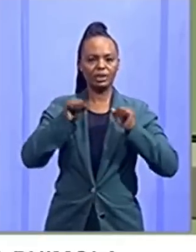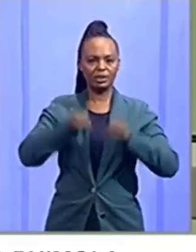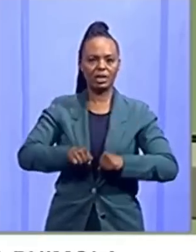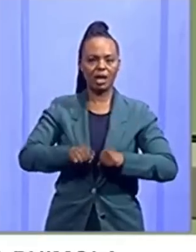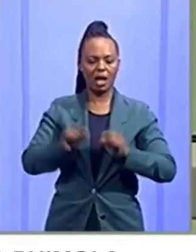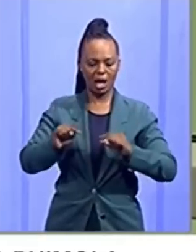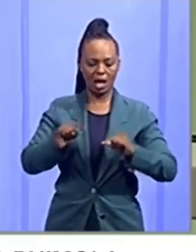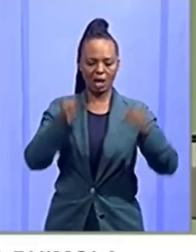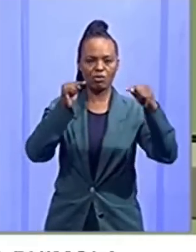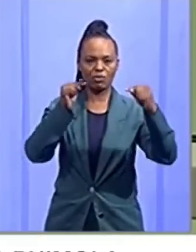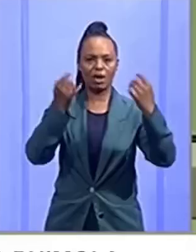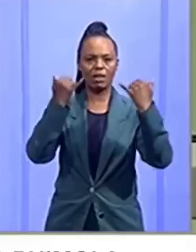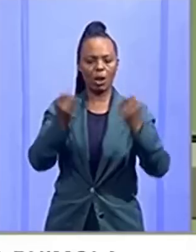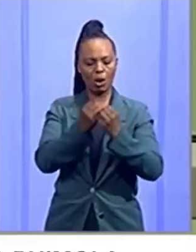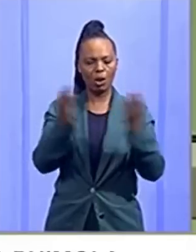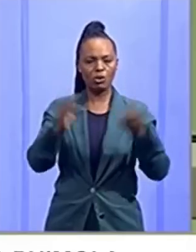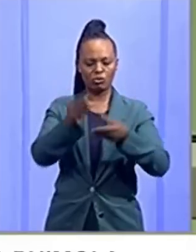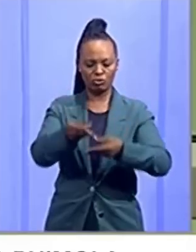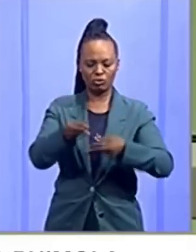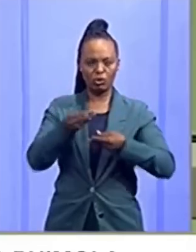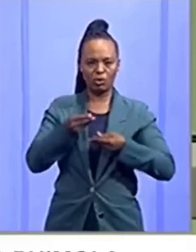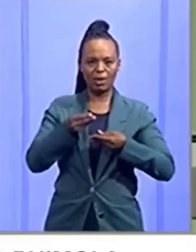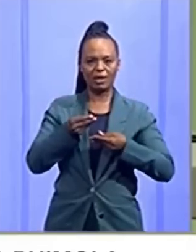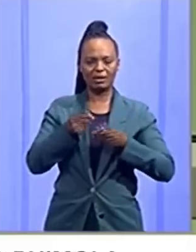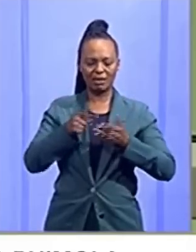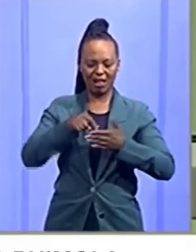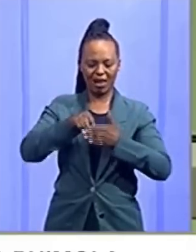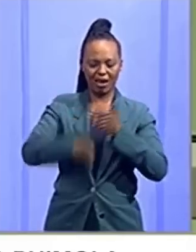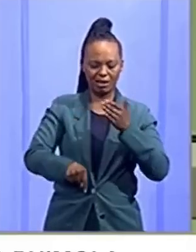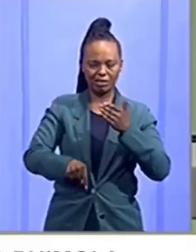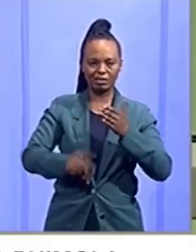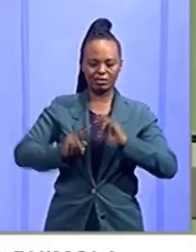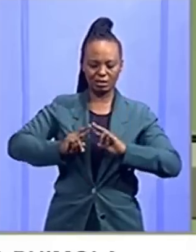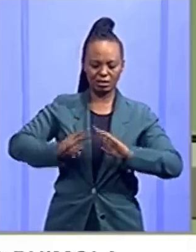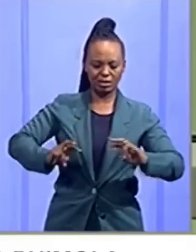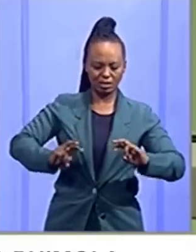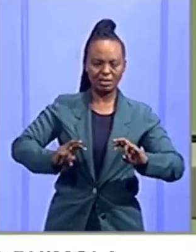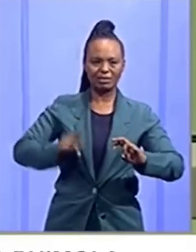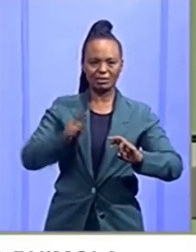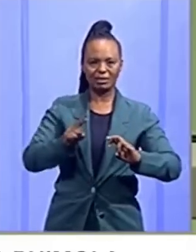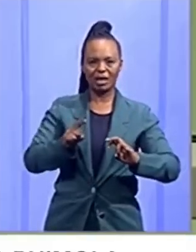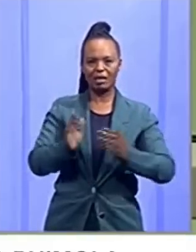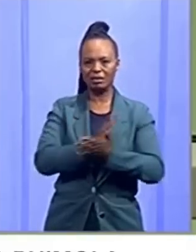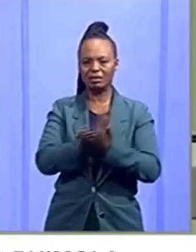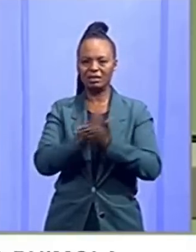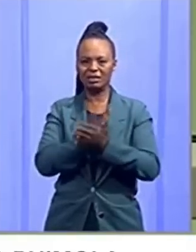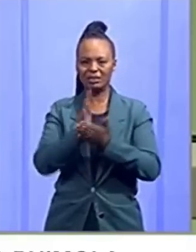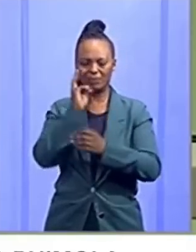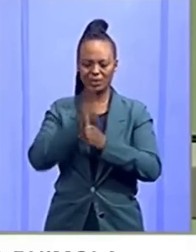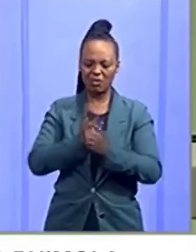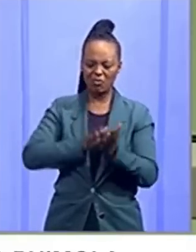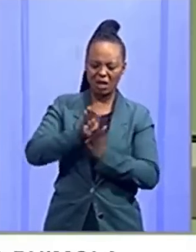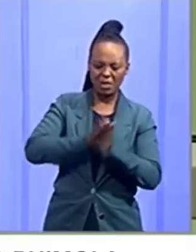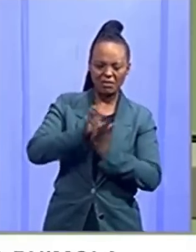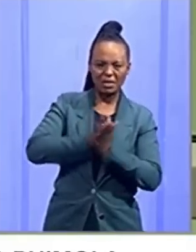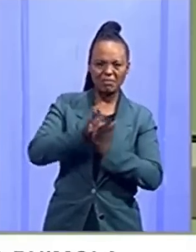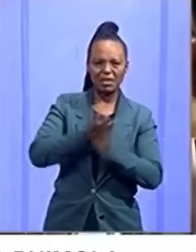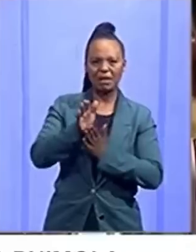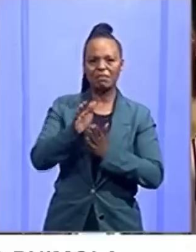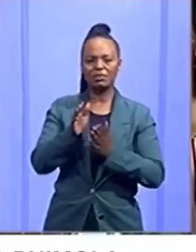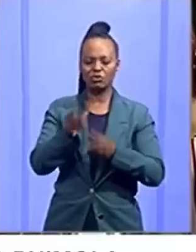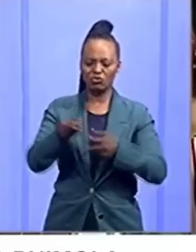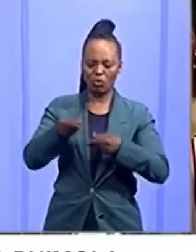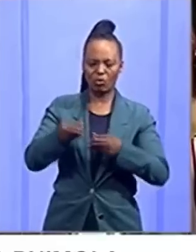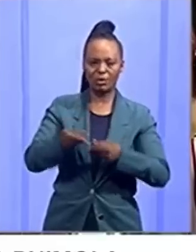argument that there are a lot of documents that they need a special machine to photocopy the